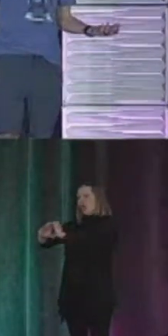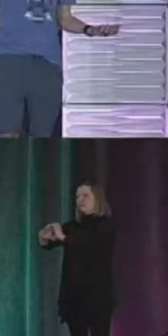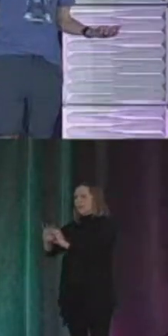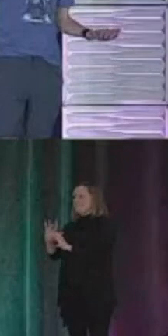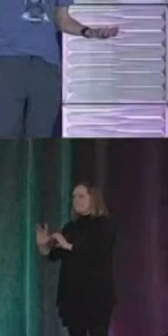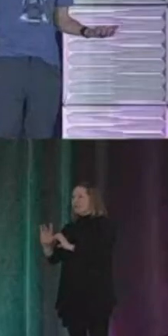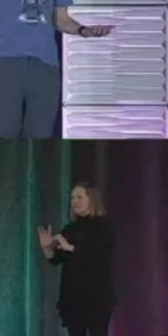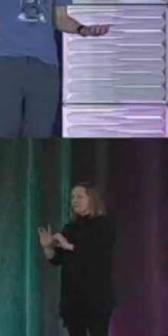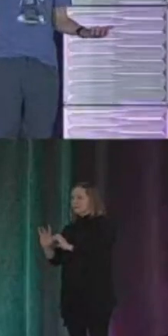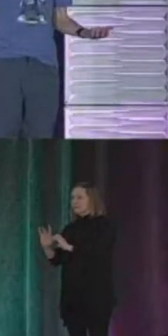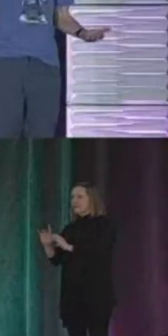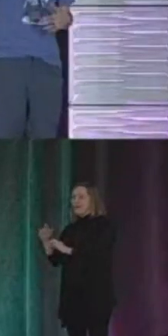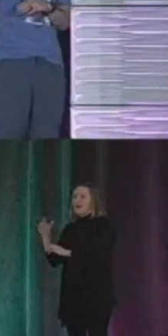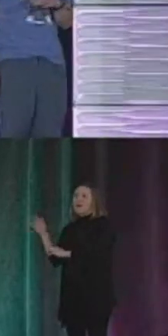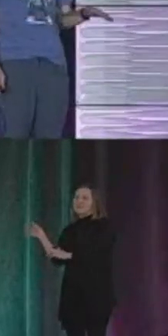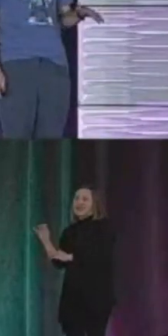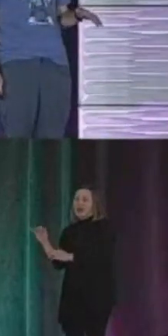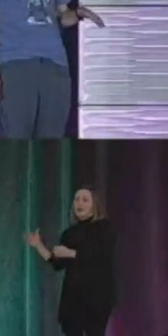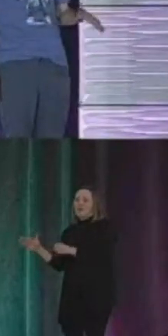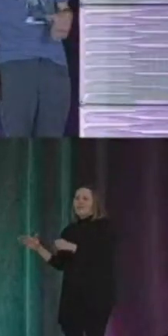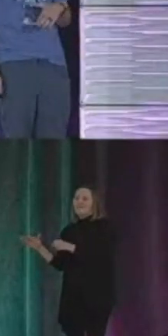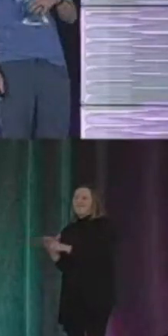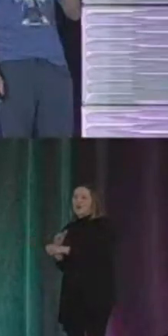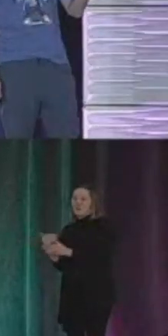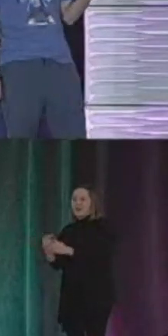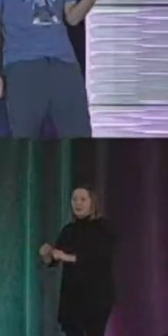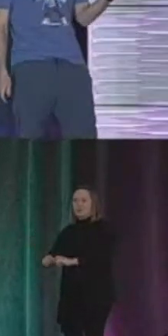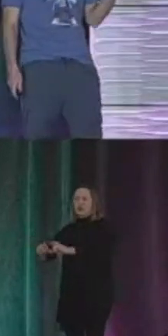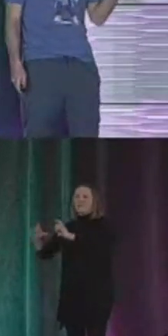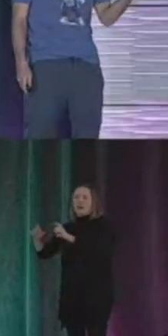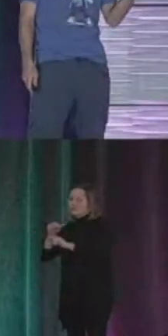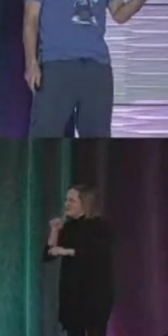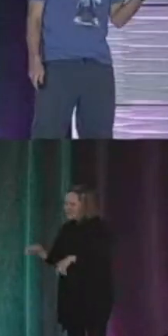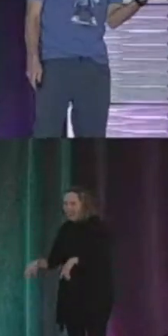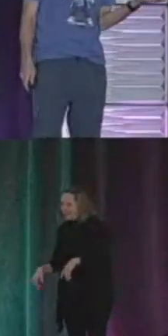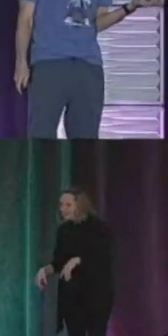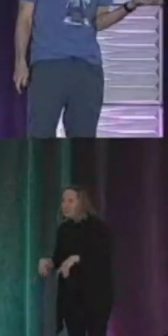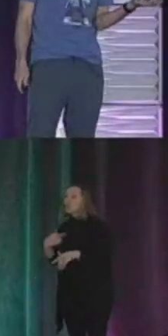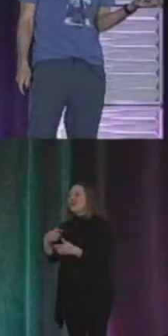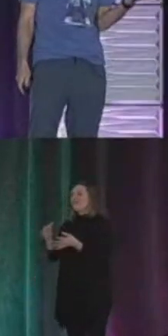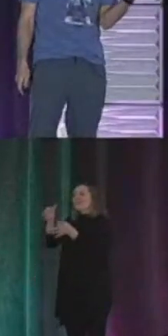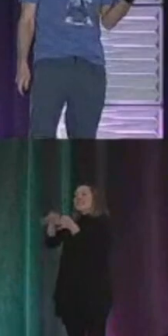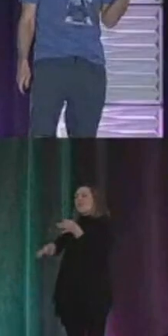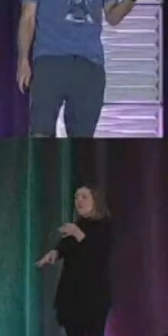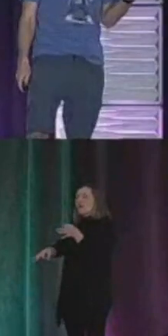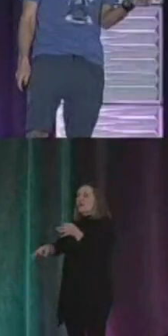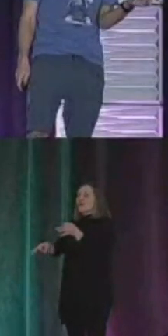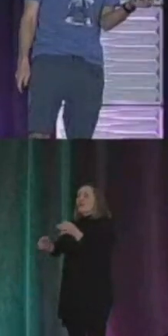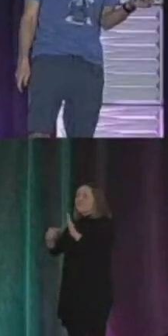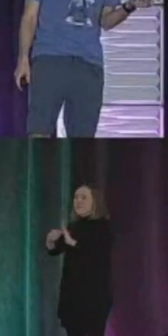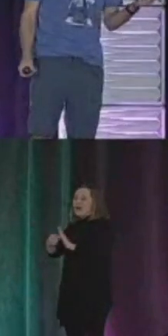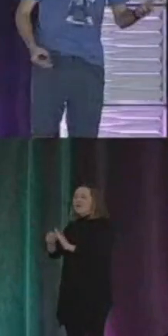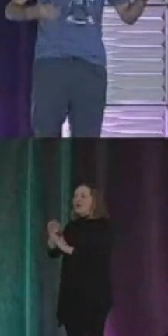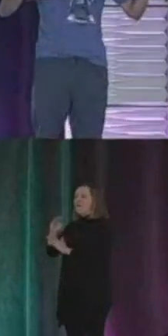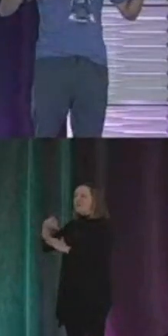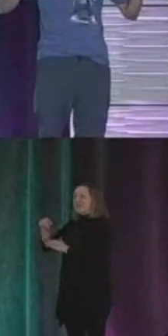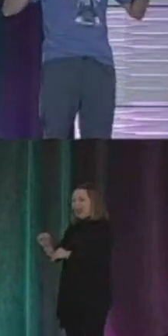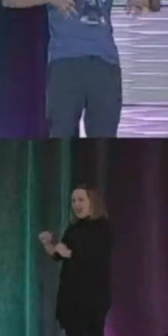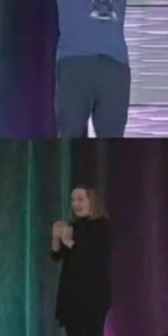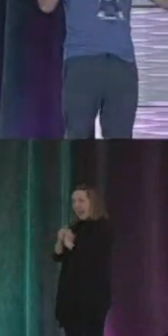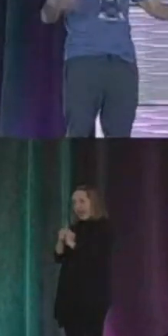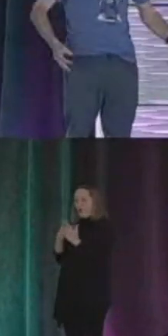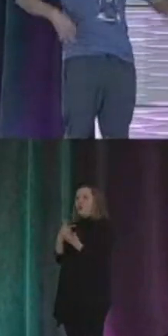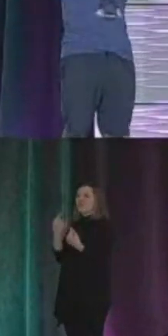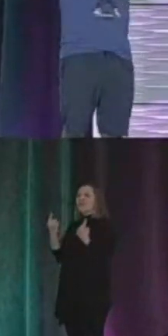doing a full page refresh, but it's not. And so we get the simple mental model of an MPA by just